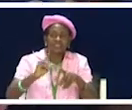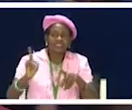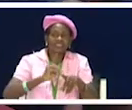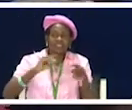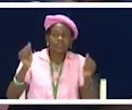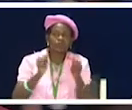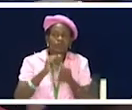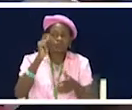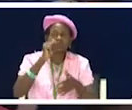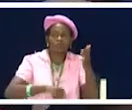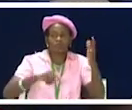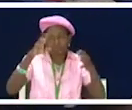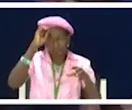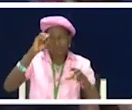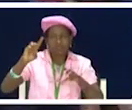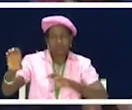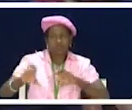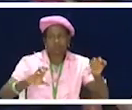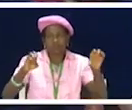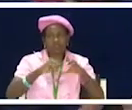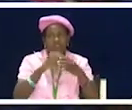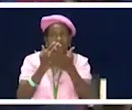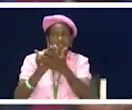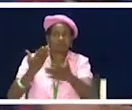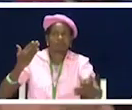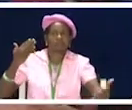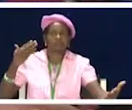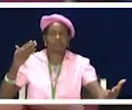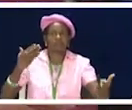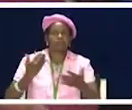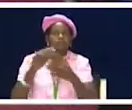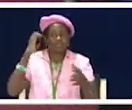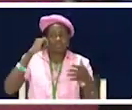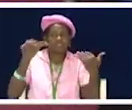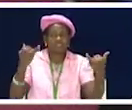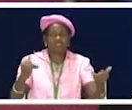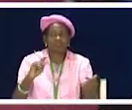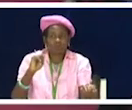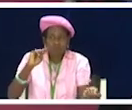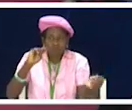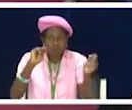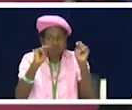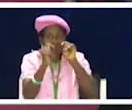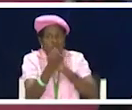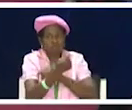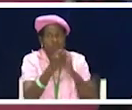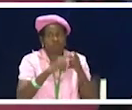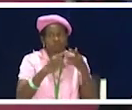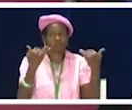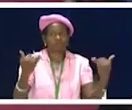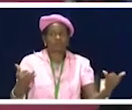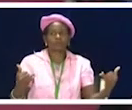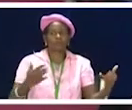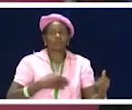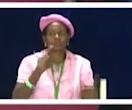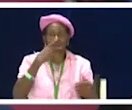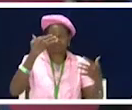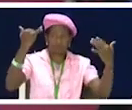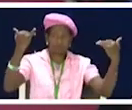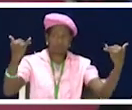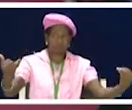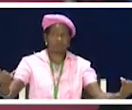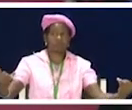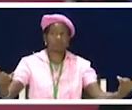what the man had done in the past before he now turned to the present and said, now,